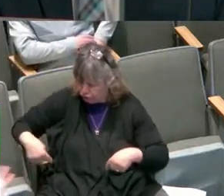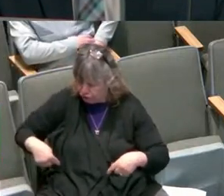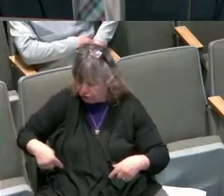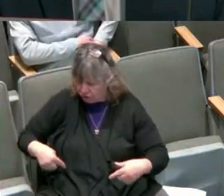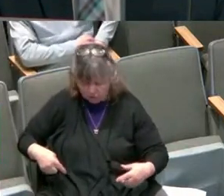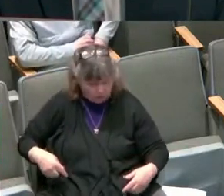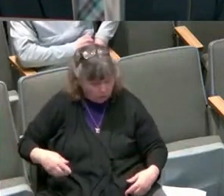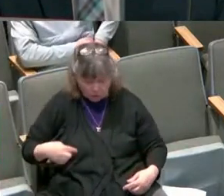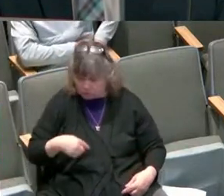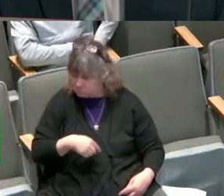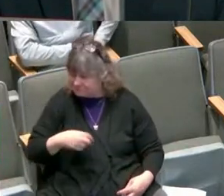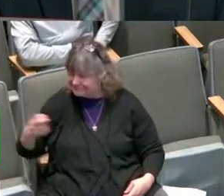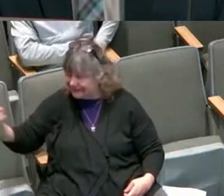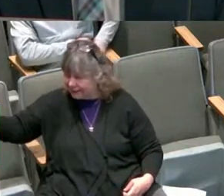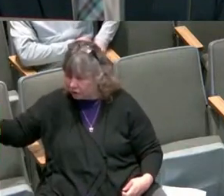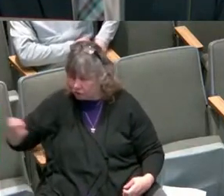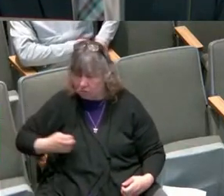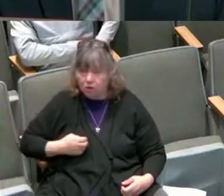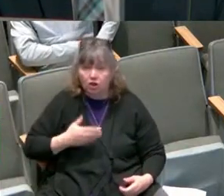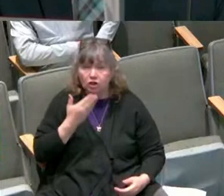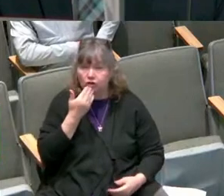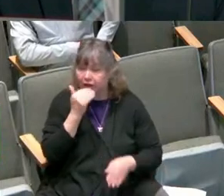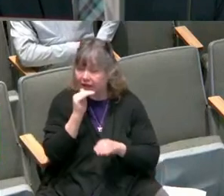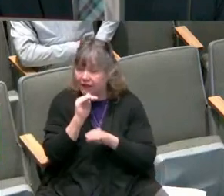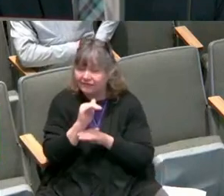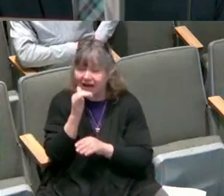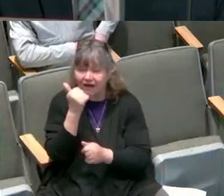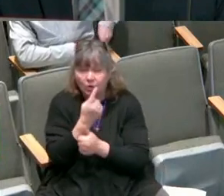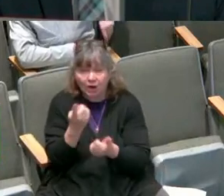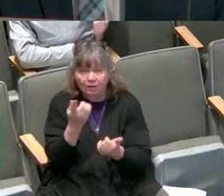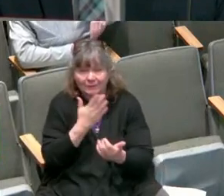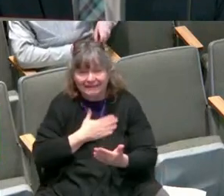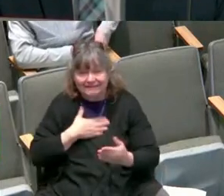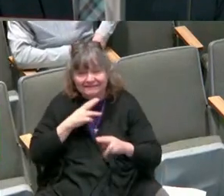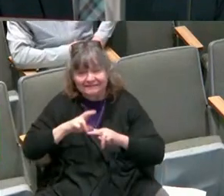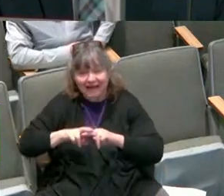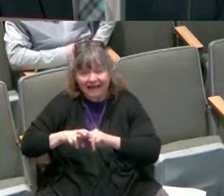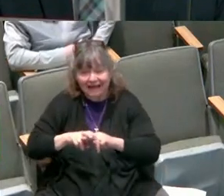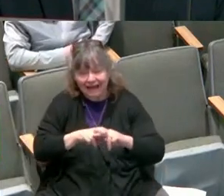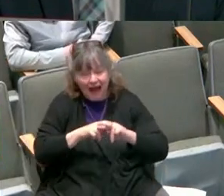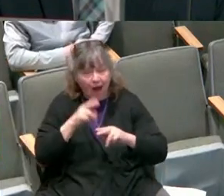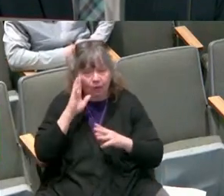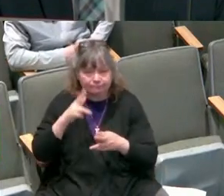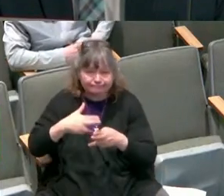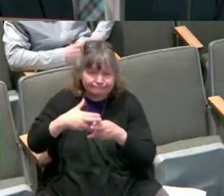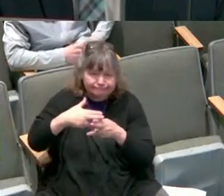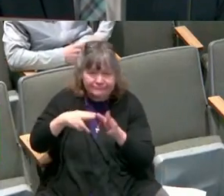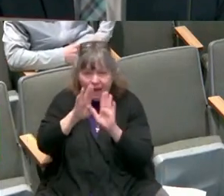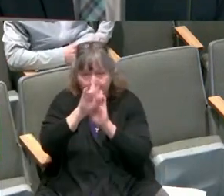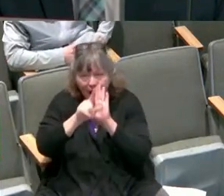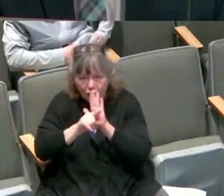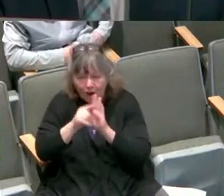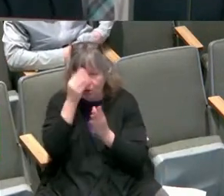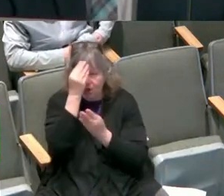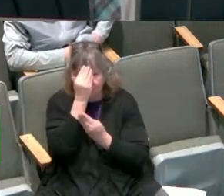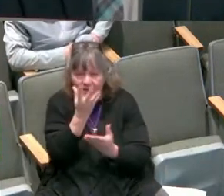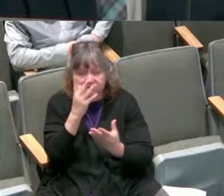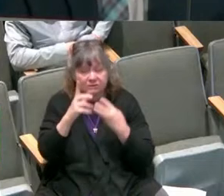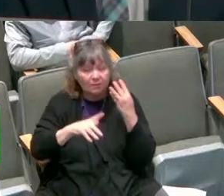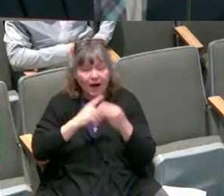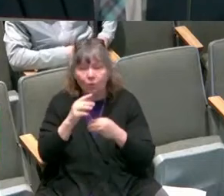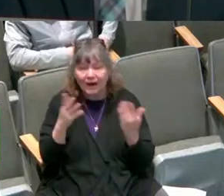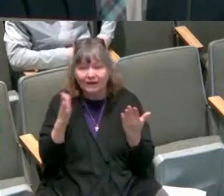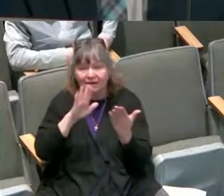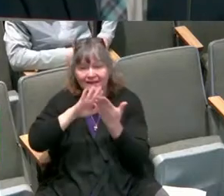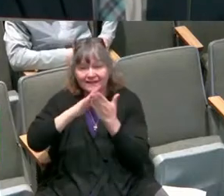well good evening everybody as you're continuing to take your seats I'll give a little bit of background and information about